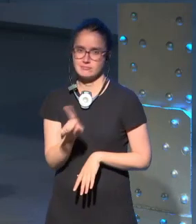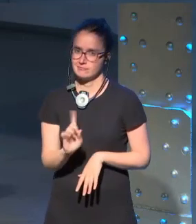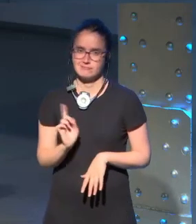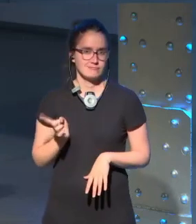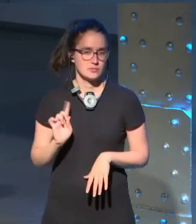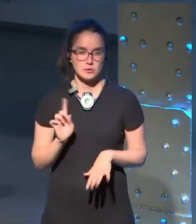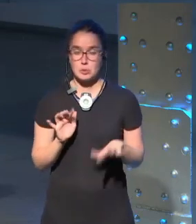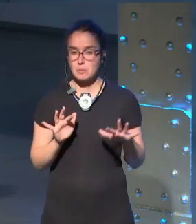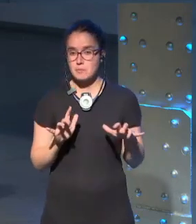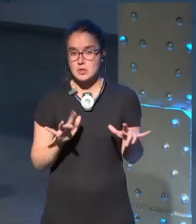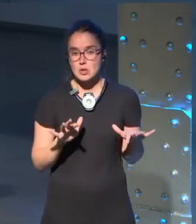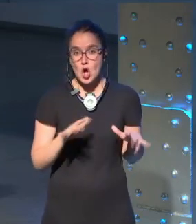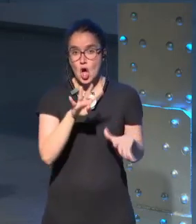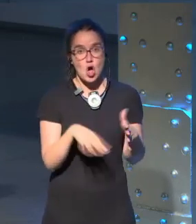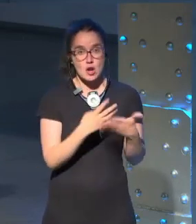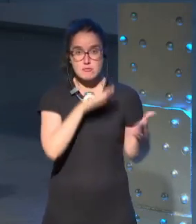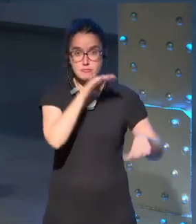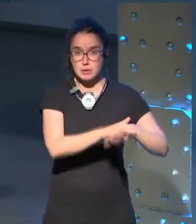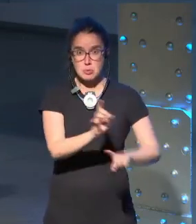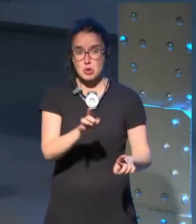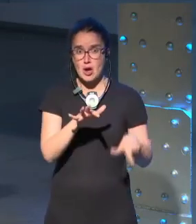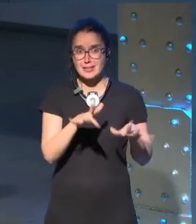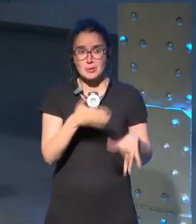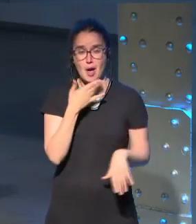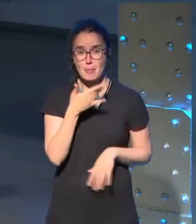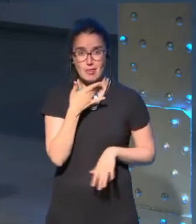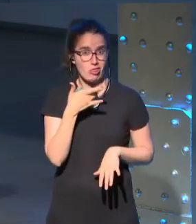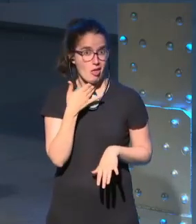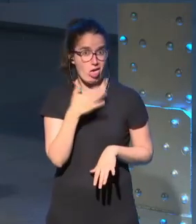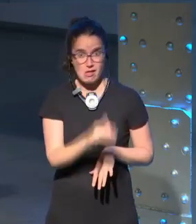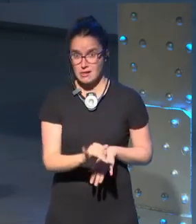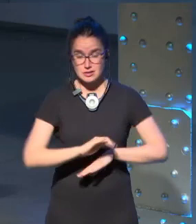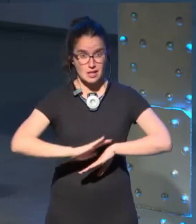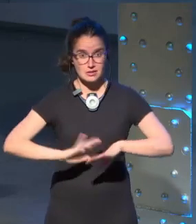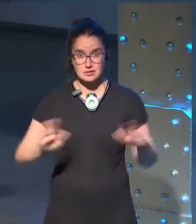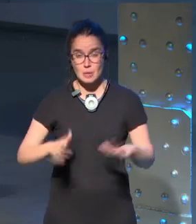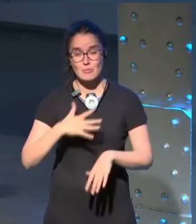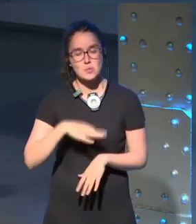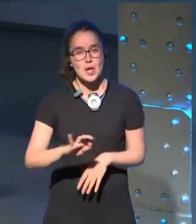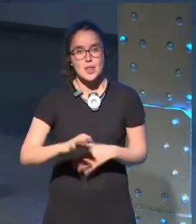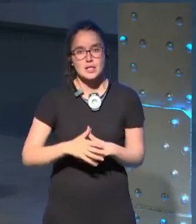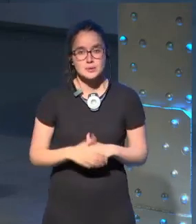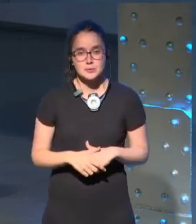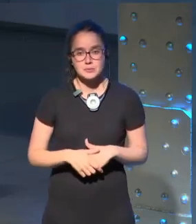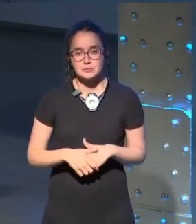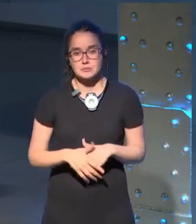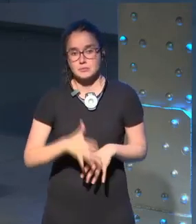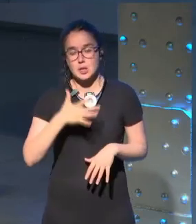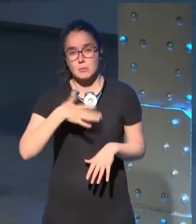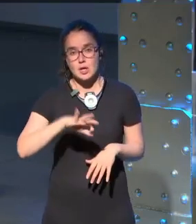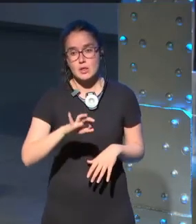when I feel like writing. So maybe I've had all kinds of blocks, but I just thought I was taking a month off. I don't